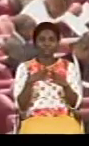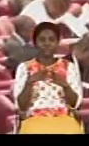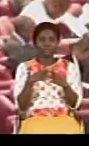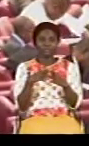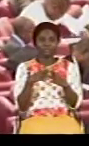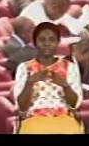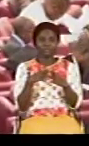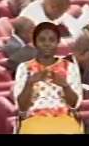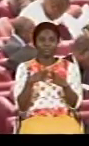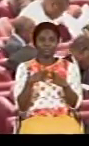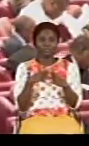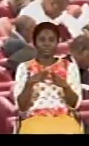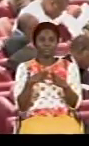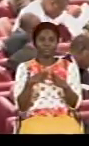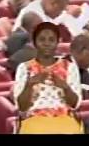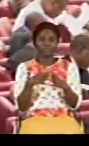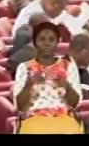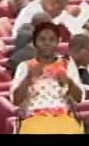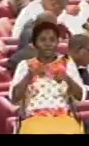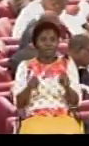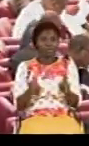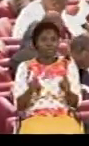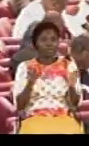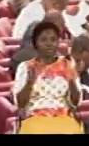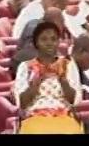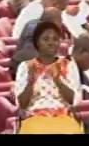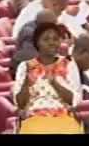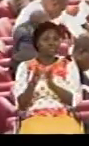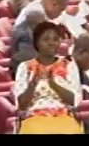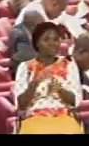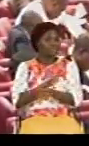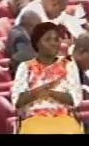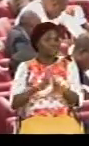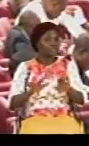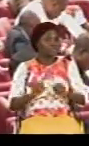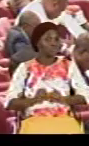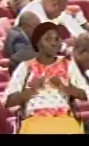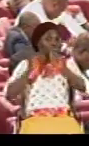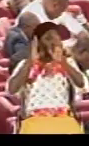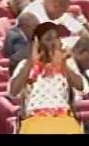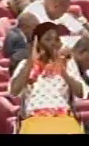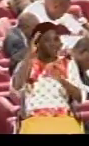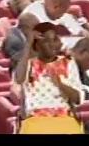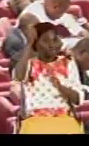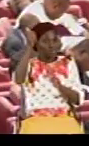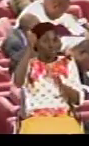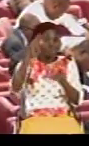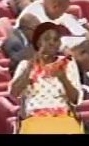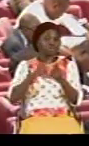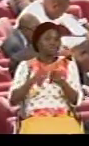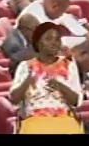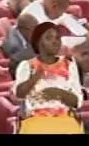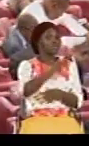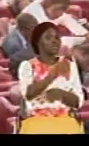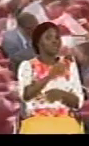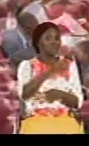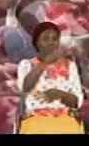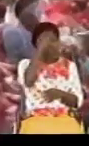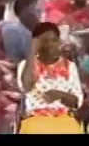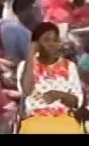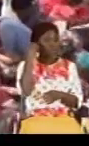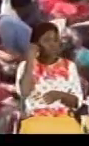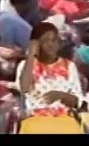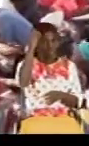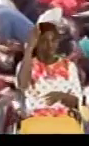But Jesus did not commit himself unto them, because he knew all men.